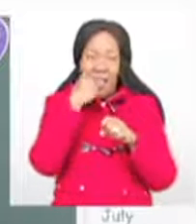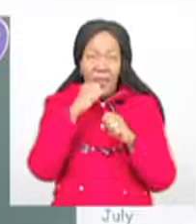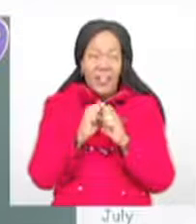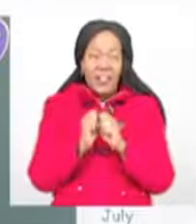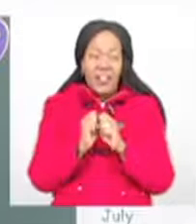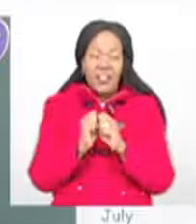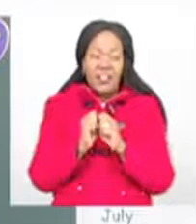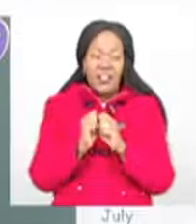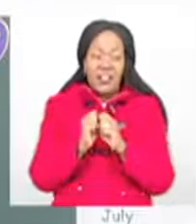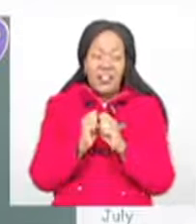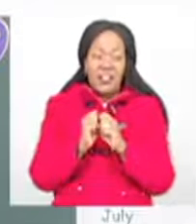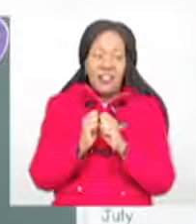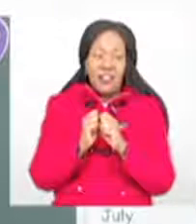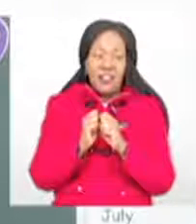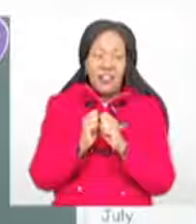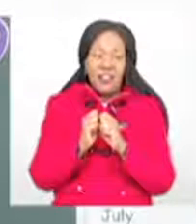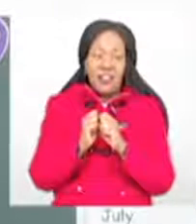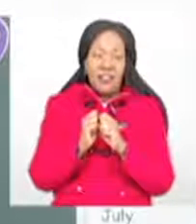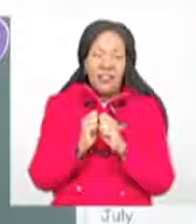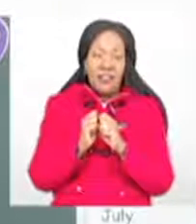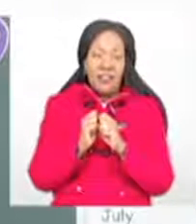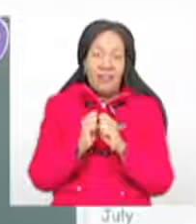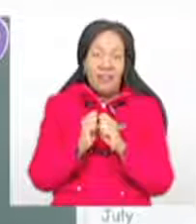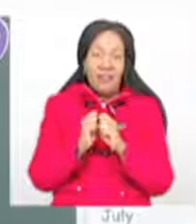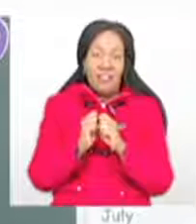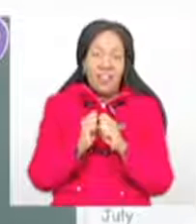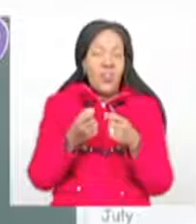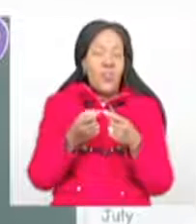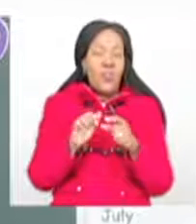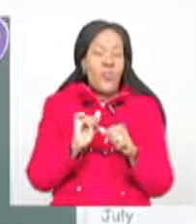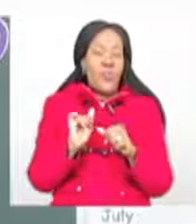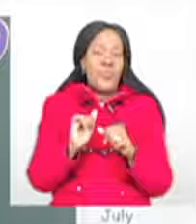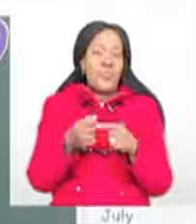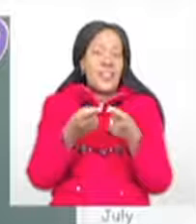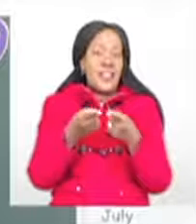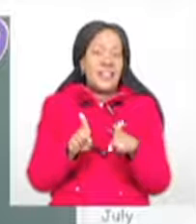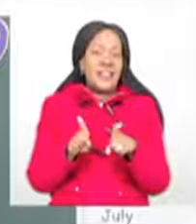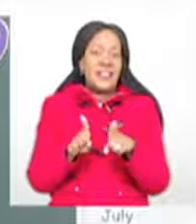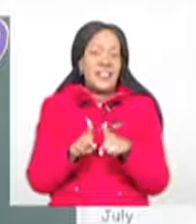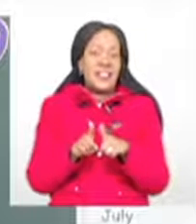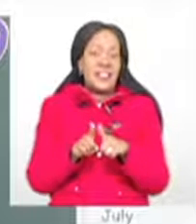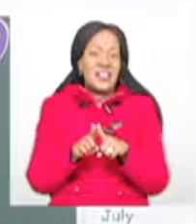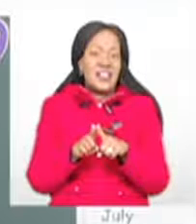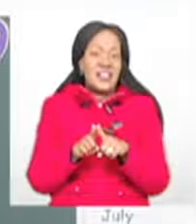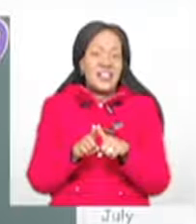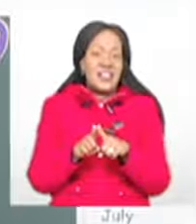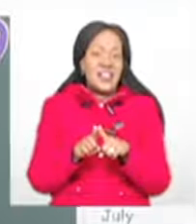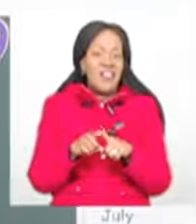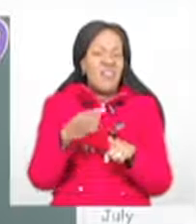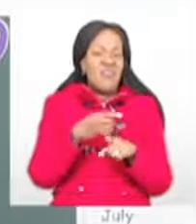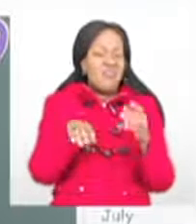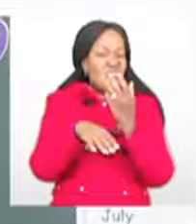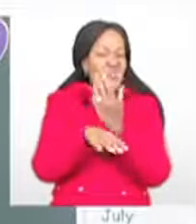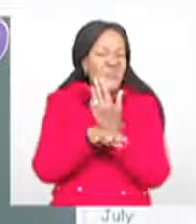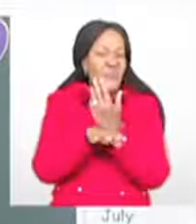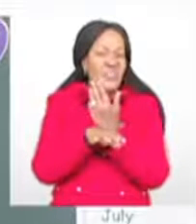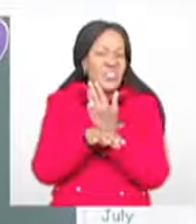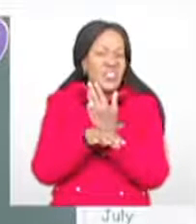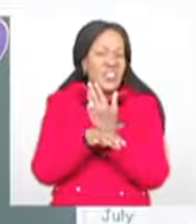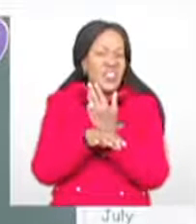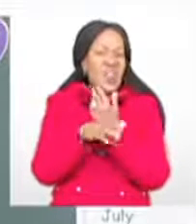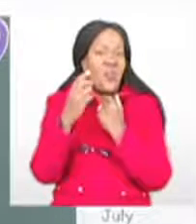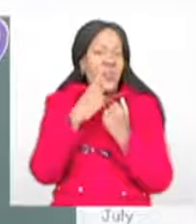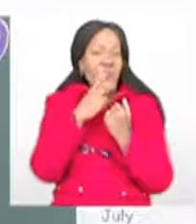let's look and find out which one is different on these fruits. We